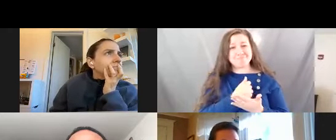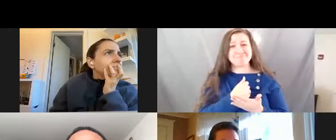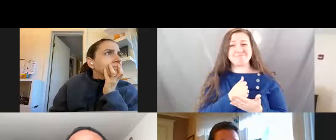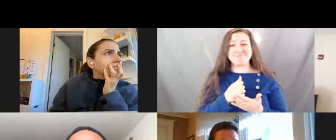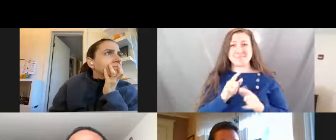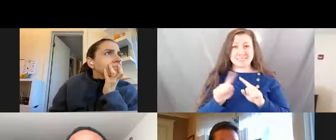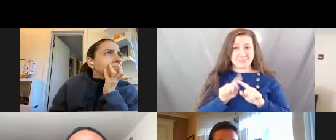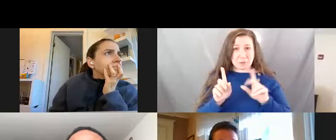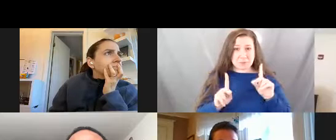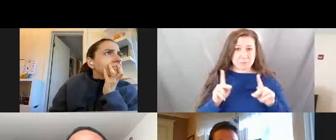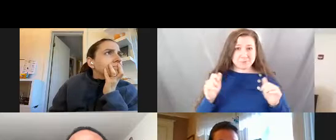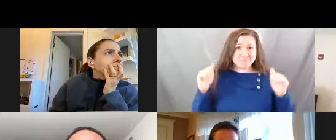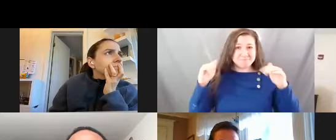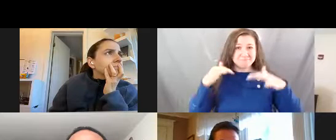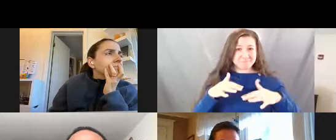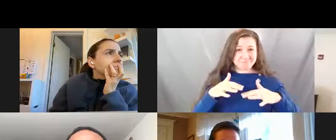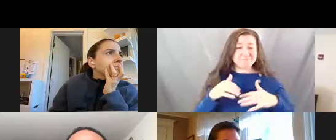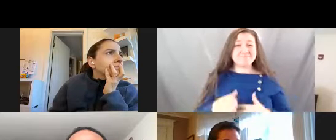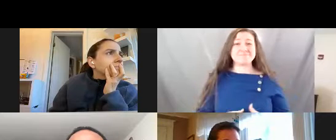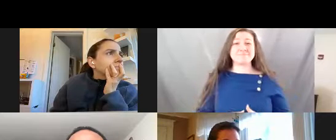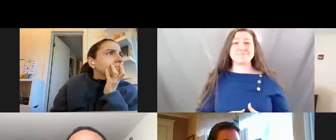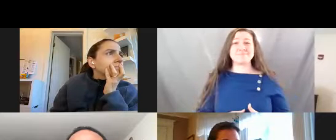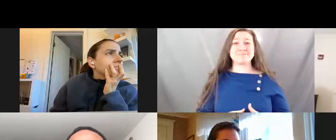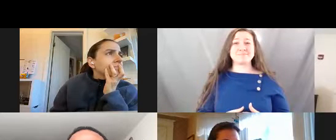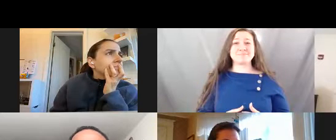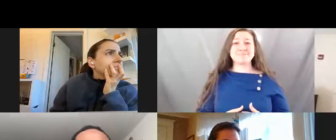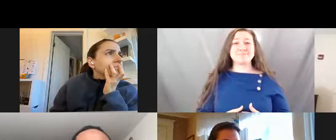people, and you'll find a lot of Desis over there,